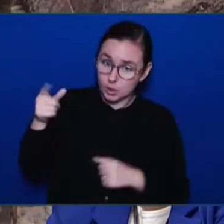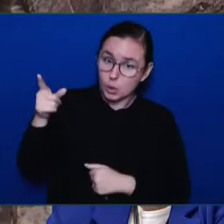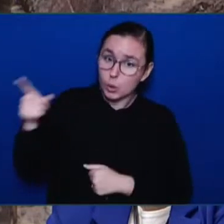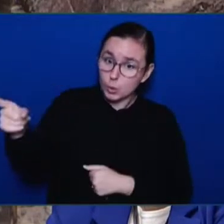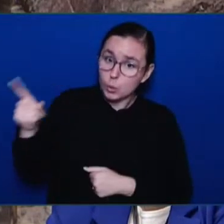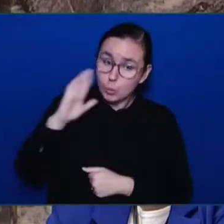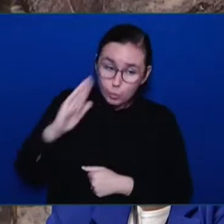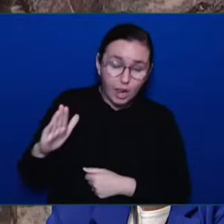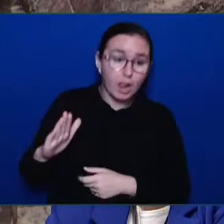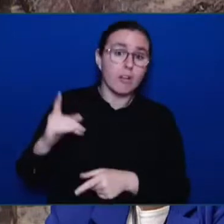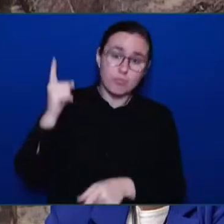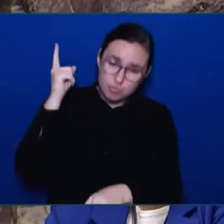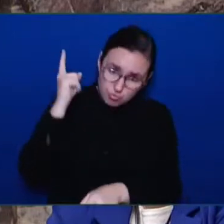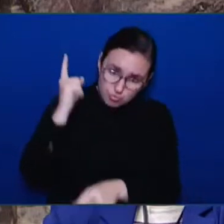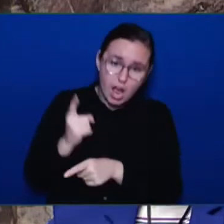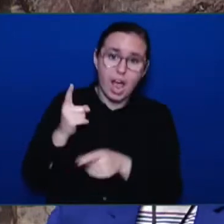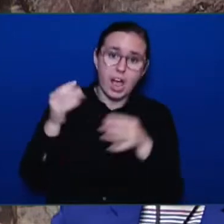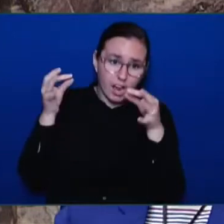Columbians, and resign?